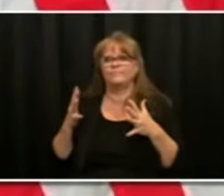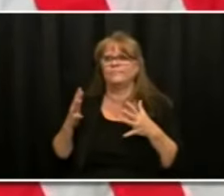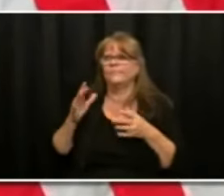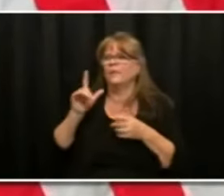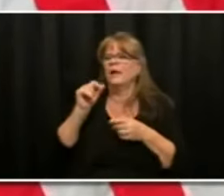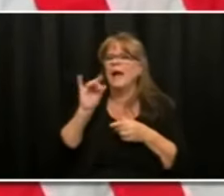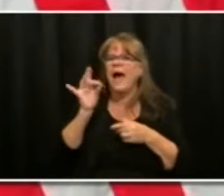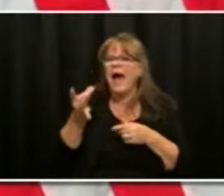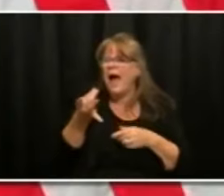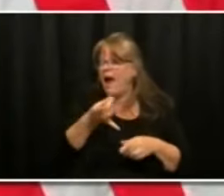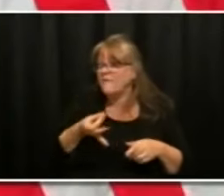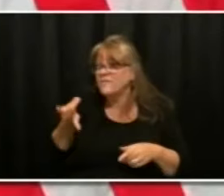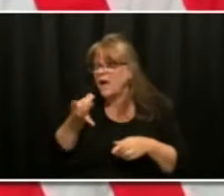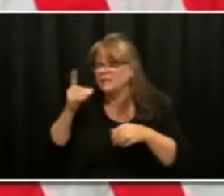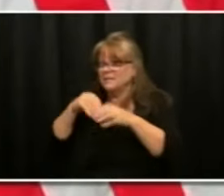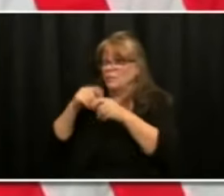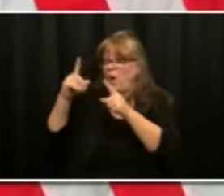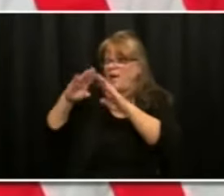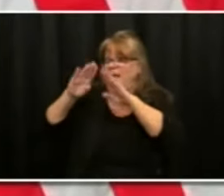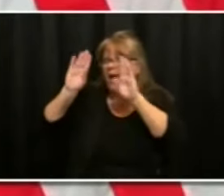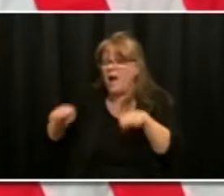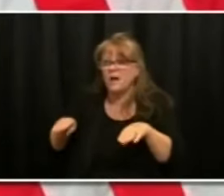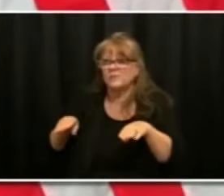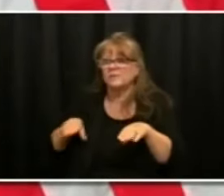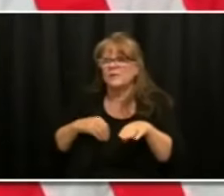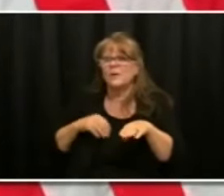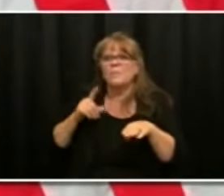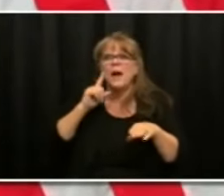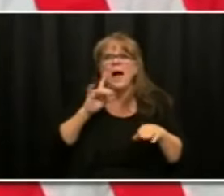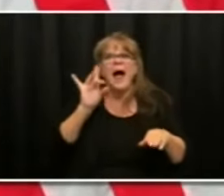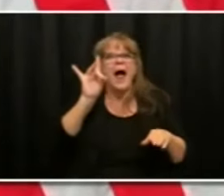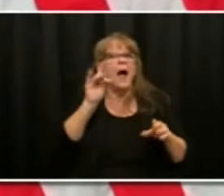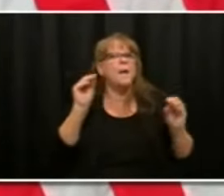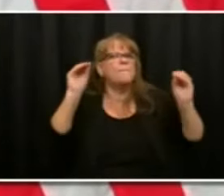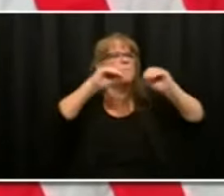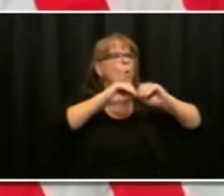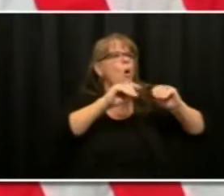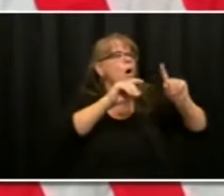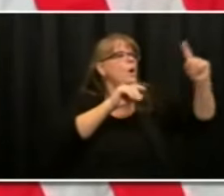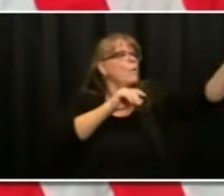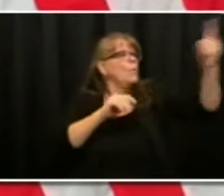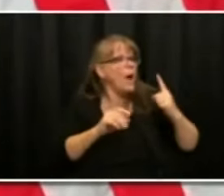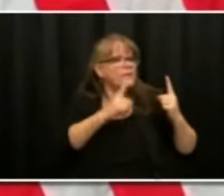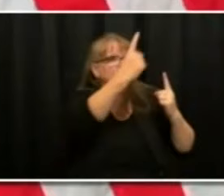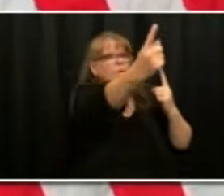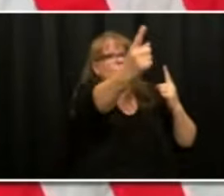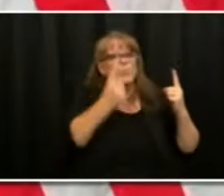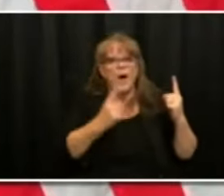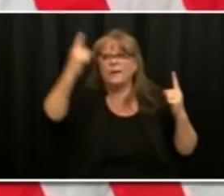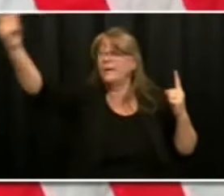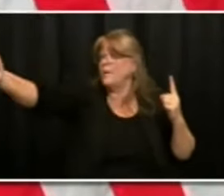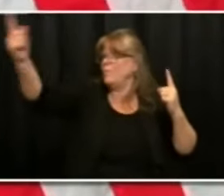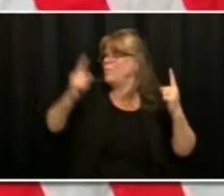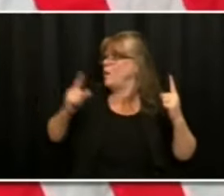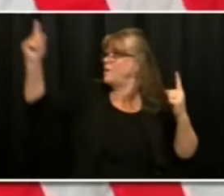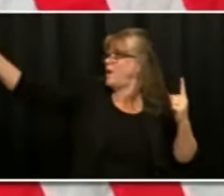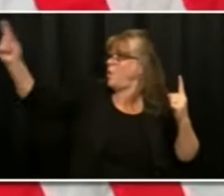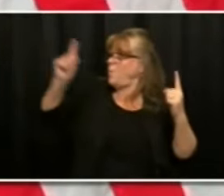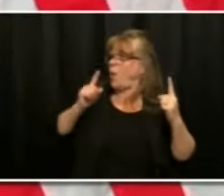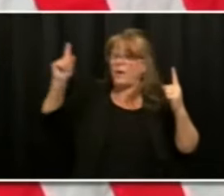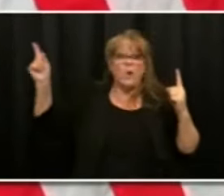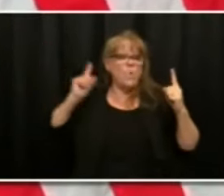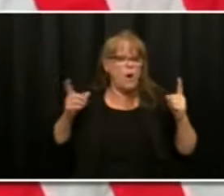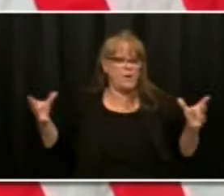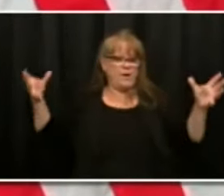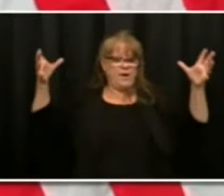different households, that compounds the risk. If it's 2 families of 4, it's less, or best of all, if it's 1 household, enjoy